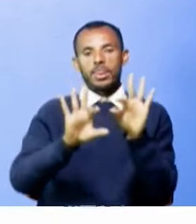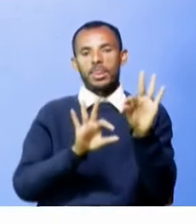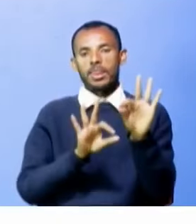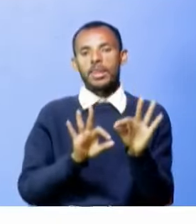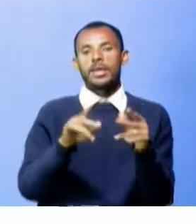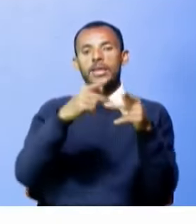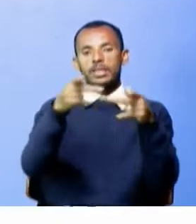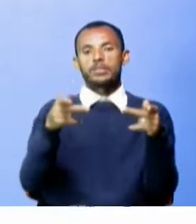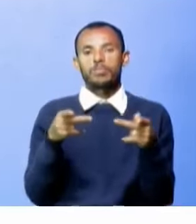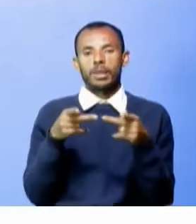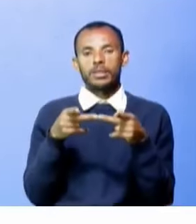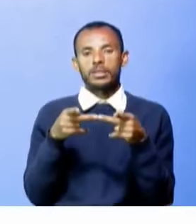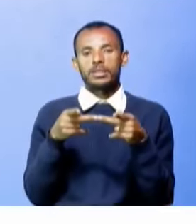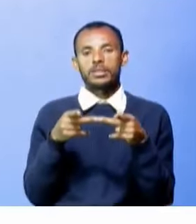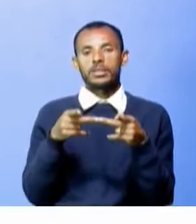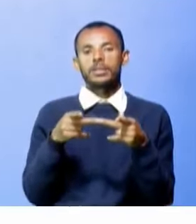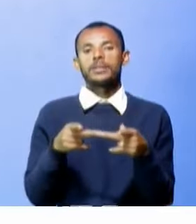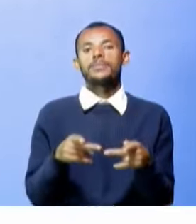Definition 2.